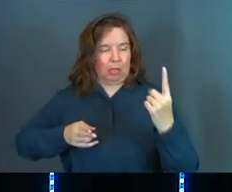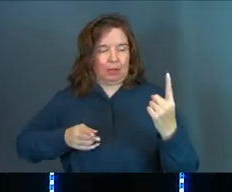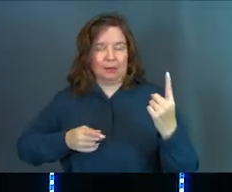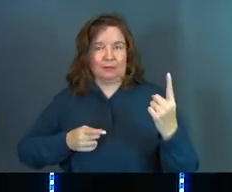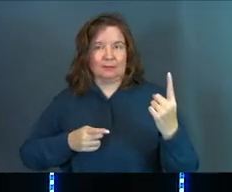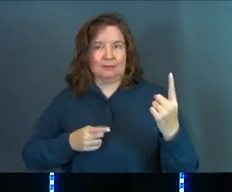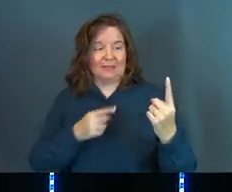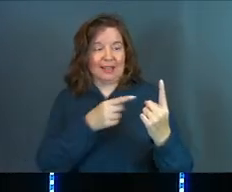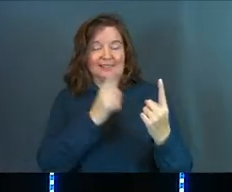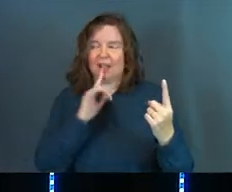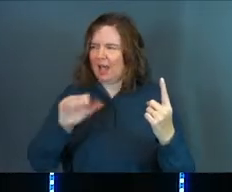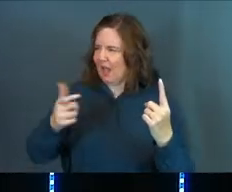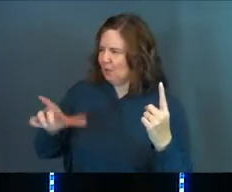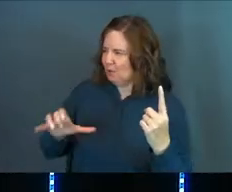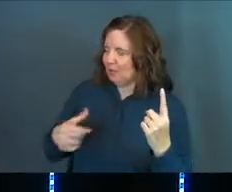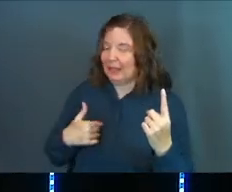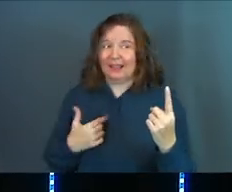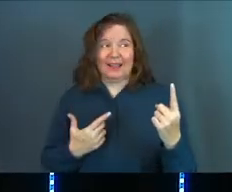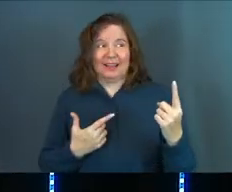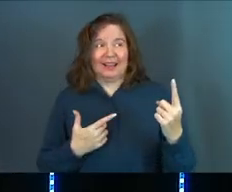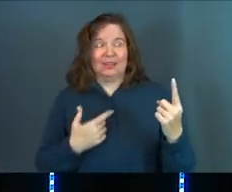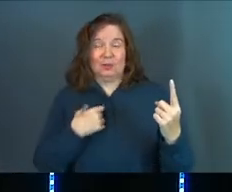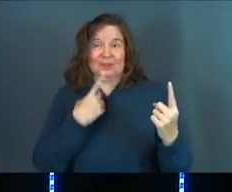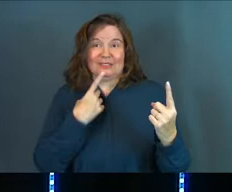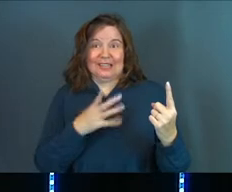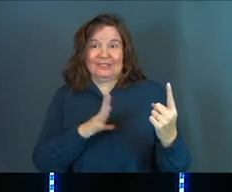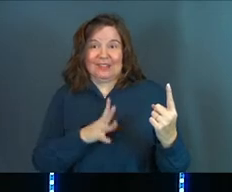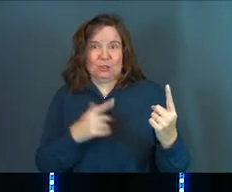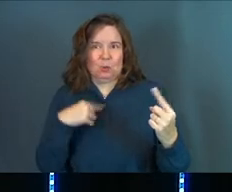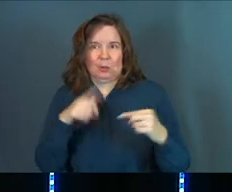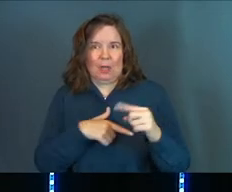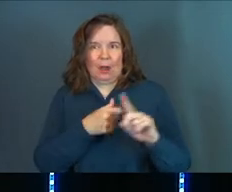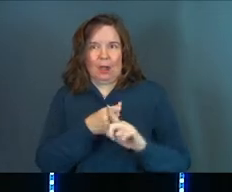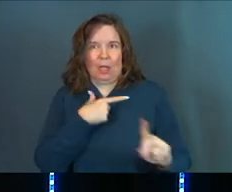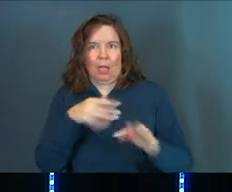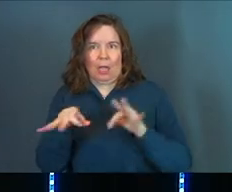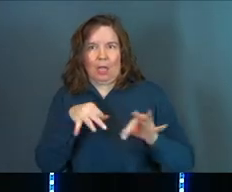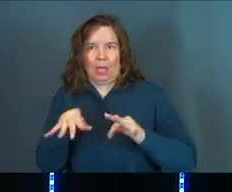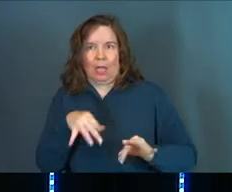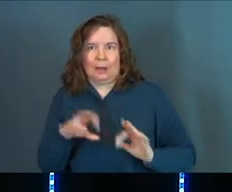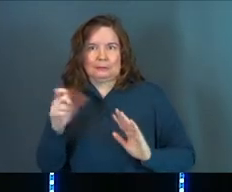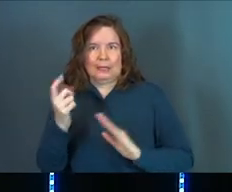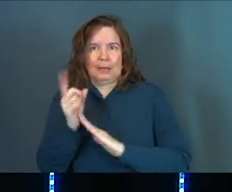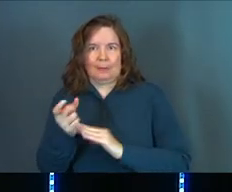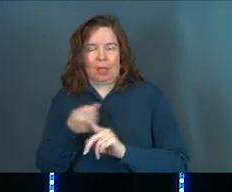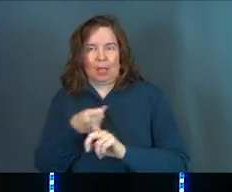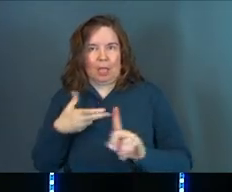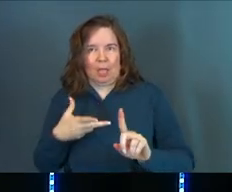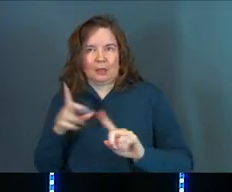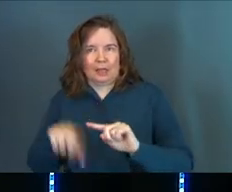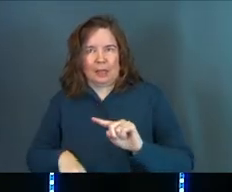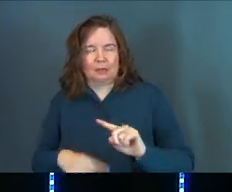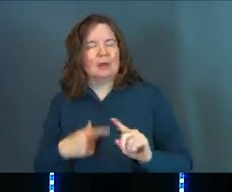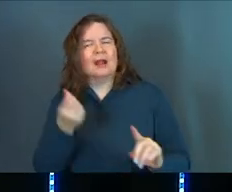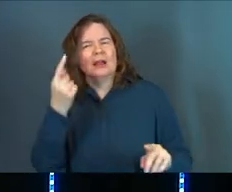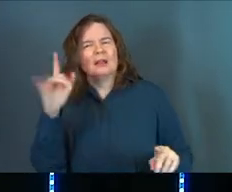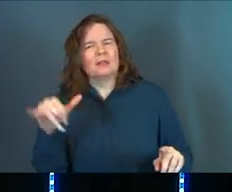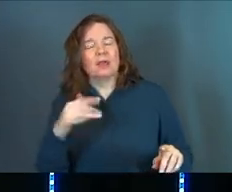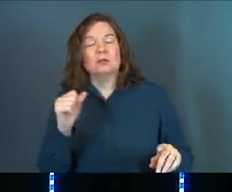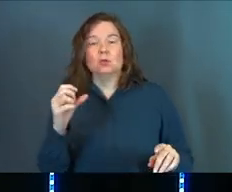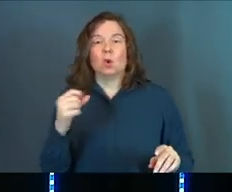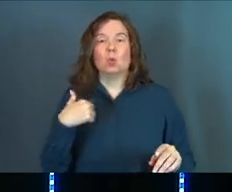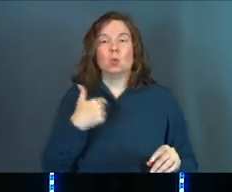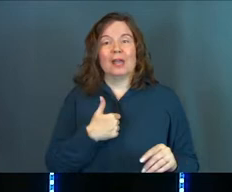stops us right there and says, how you doing? And you have to give them the fine, right? Like, you can't do the 10-minute, here's everything going on in my life. And I totally get that.